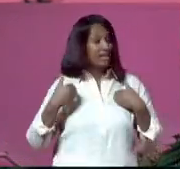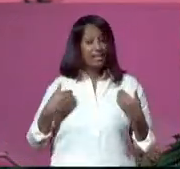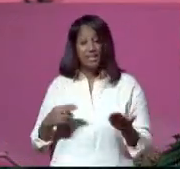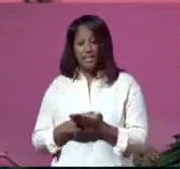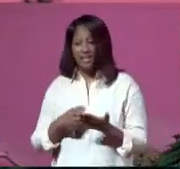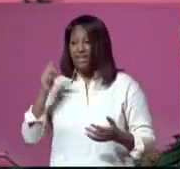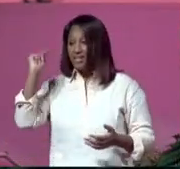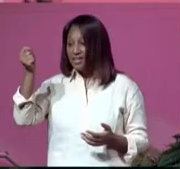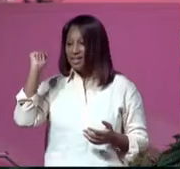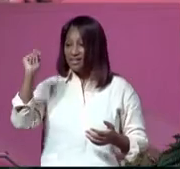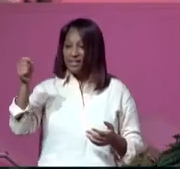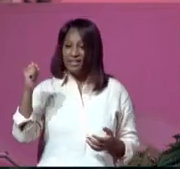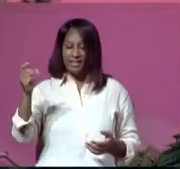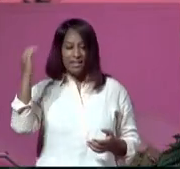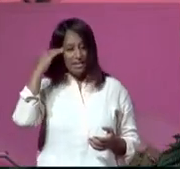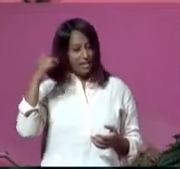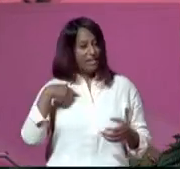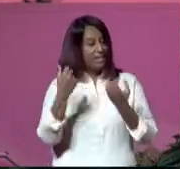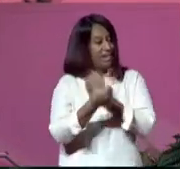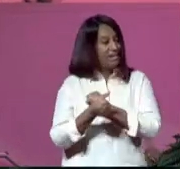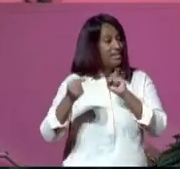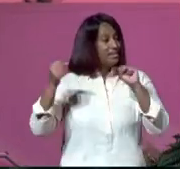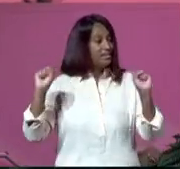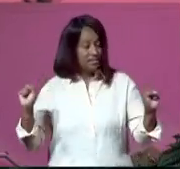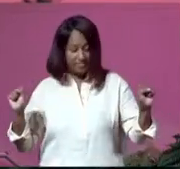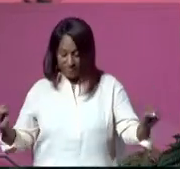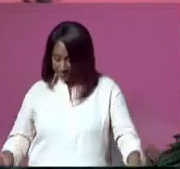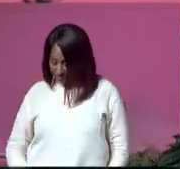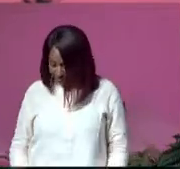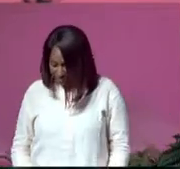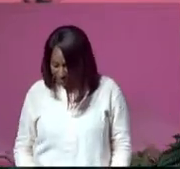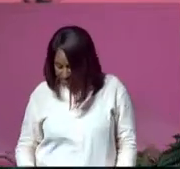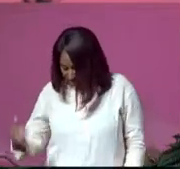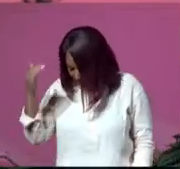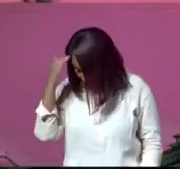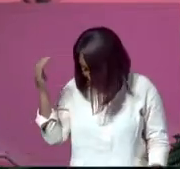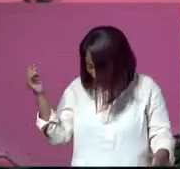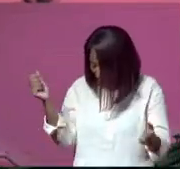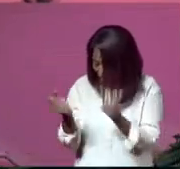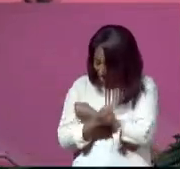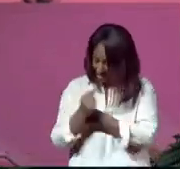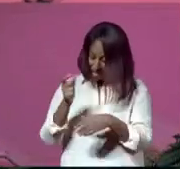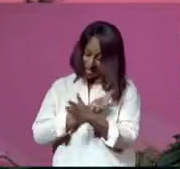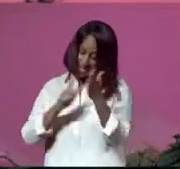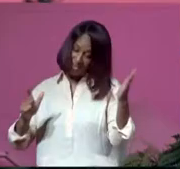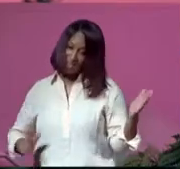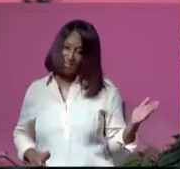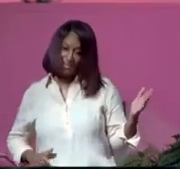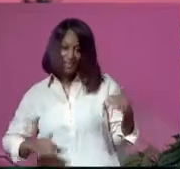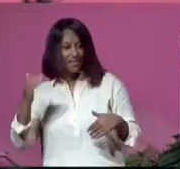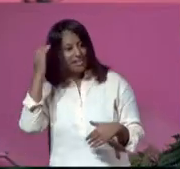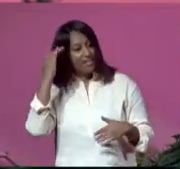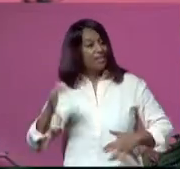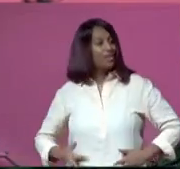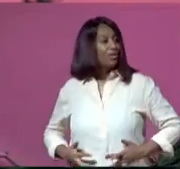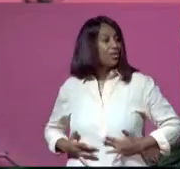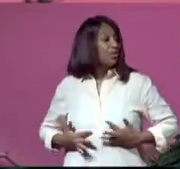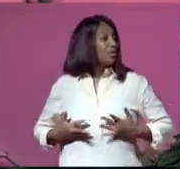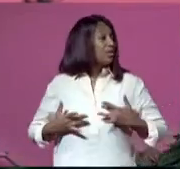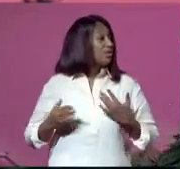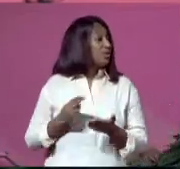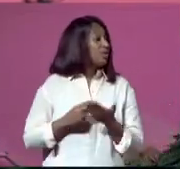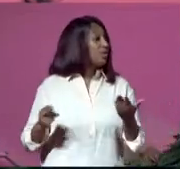testimony? I know I'm saved. I know I love the Lord. And I know I'm filled with the precious Holy